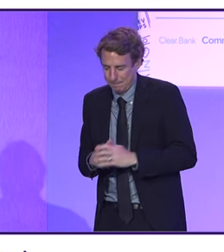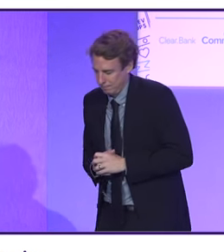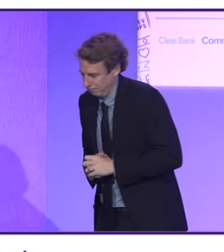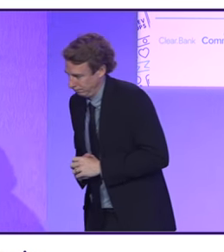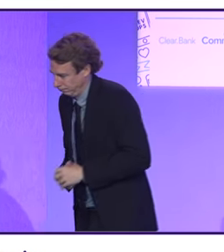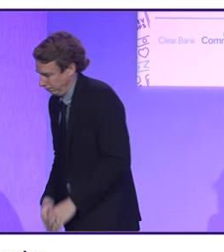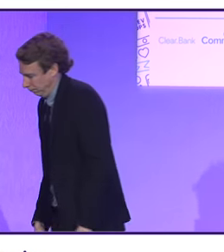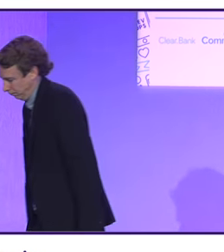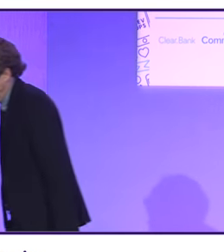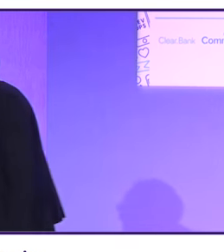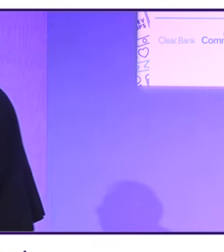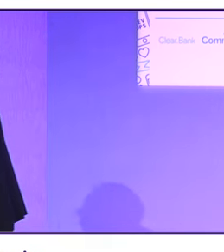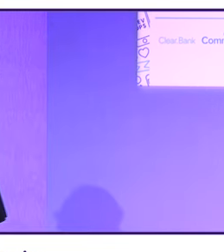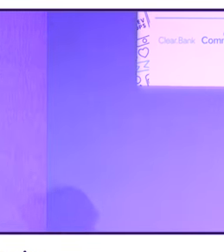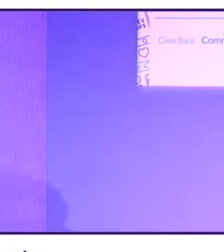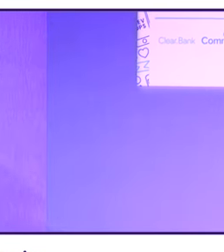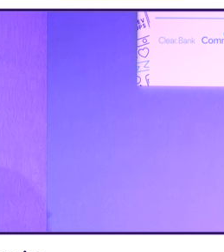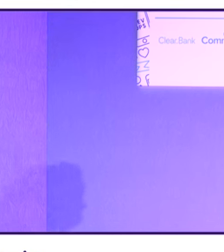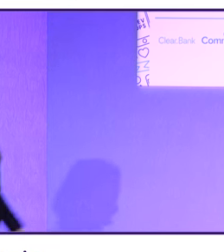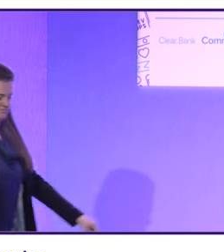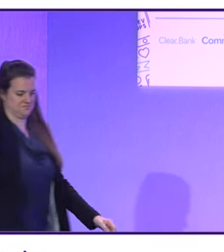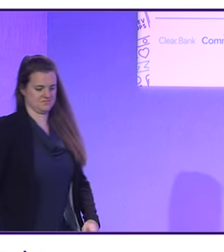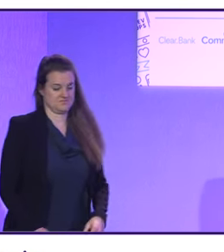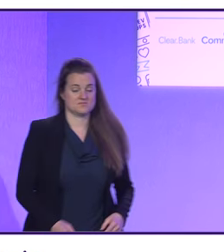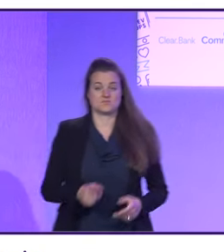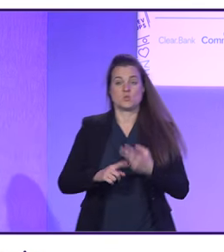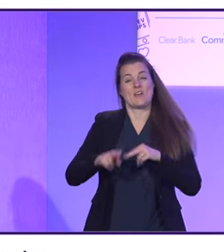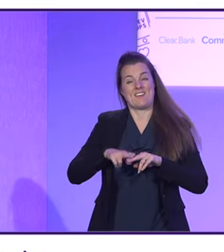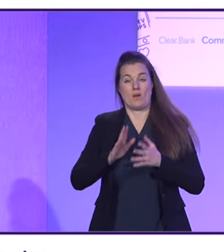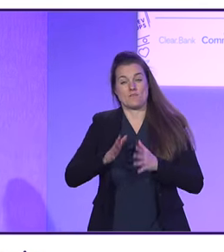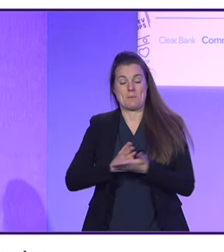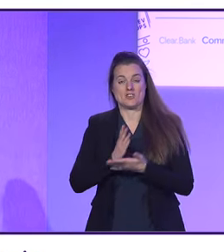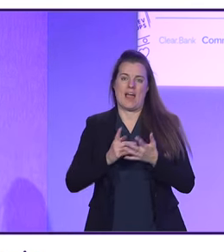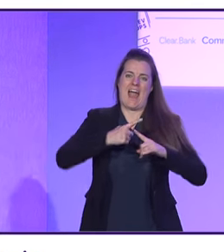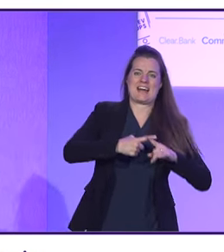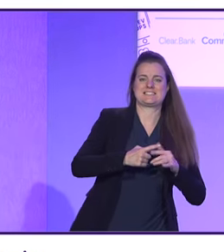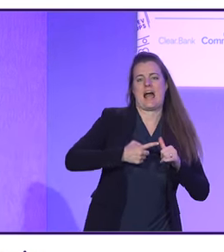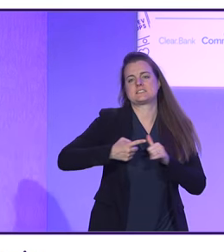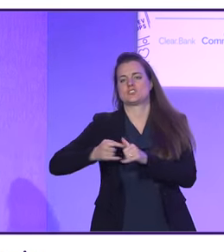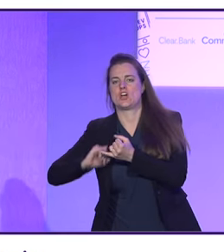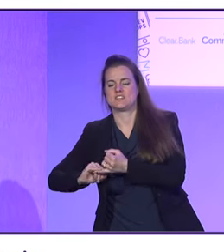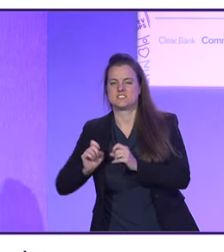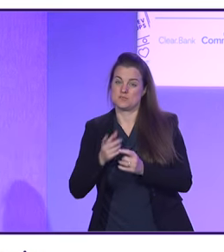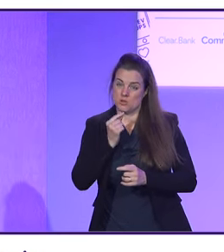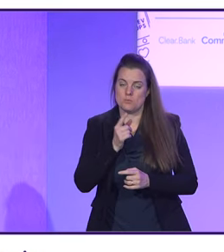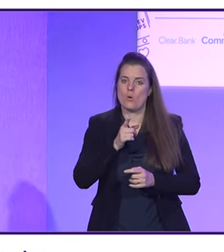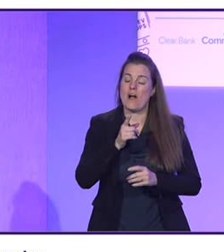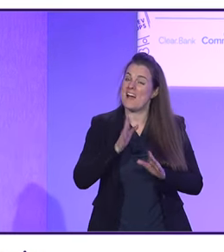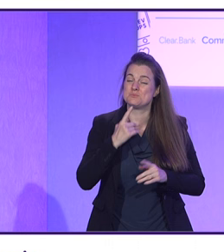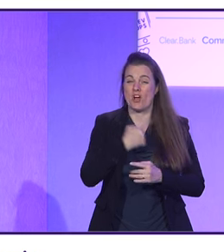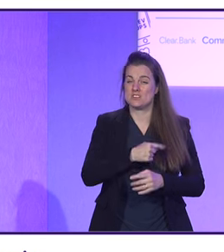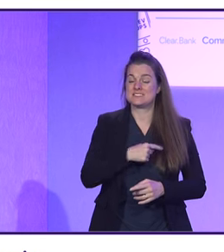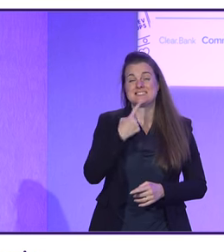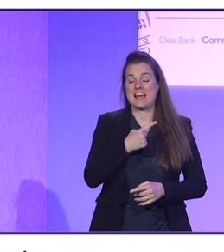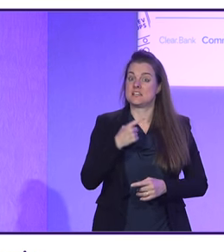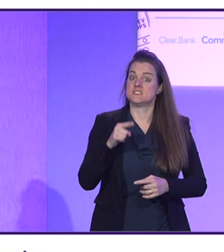service being successful, I also need to be honest and say that it is hard work. This is not a